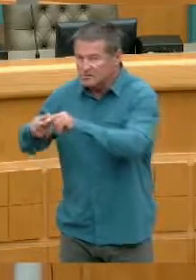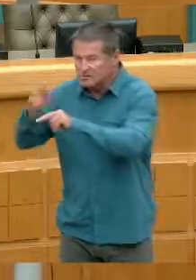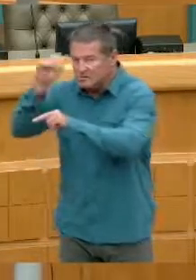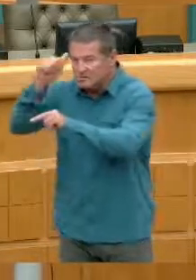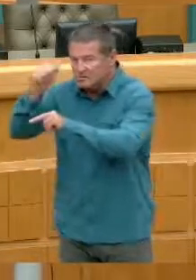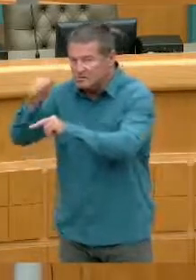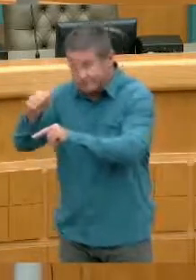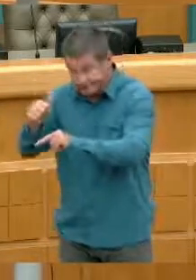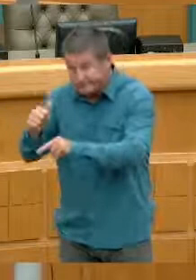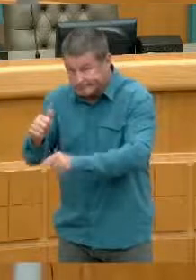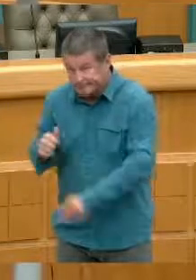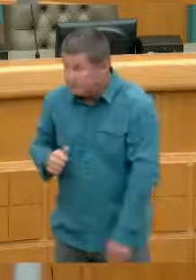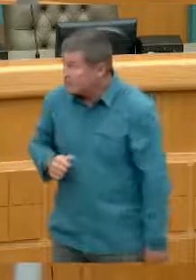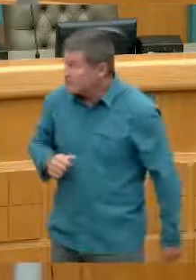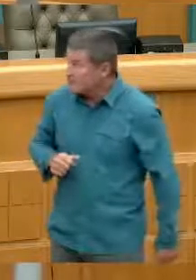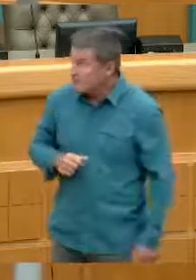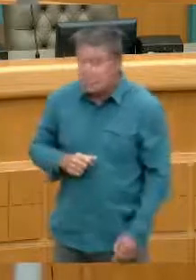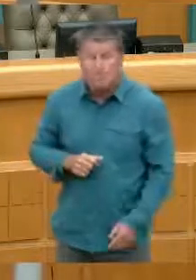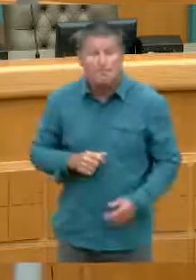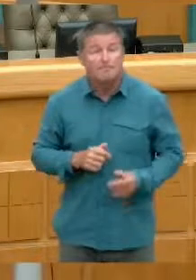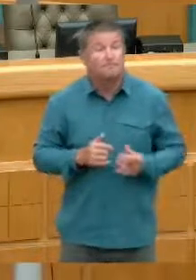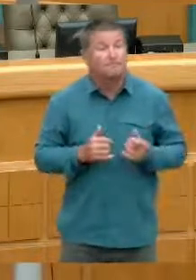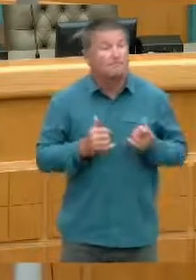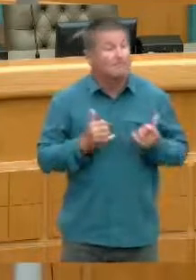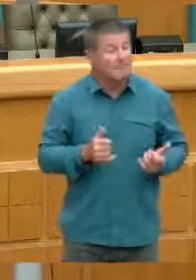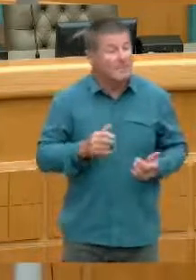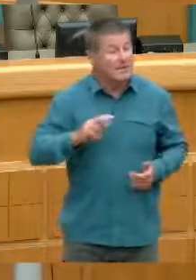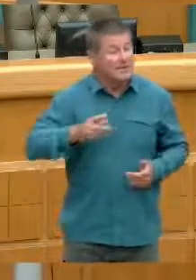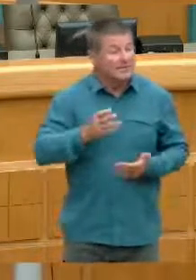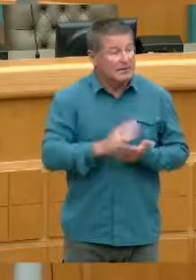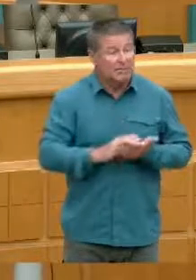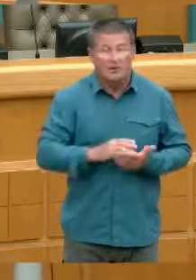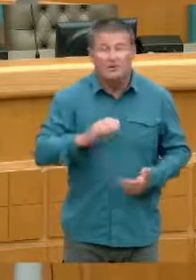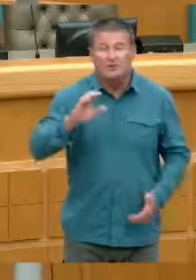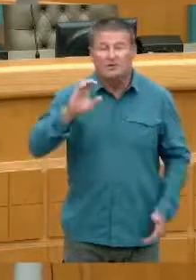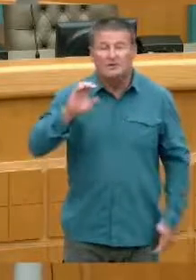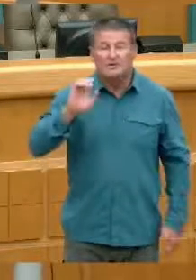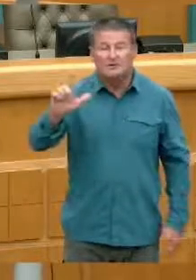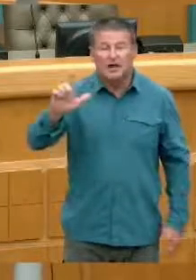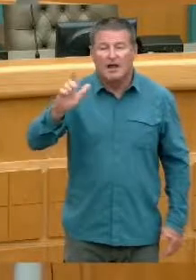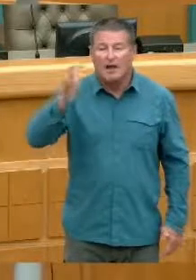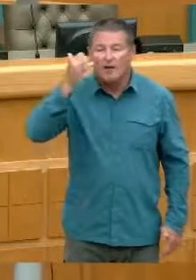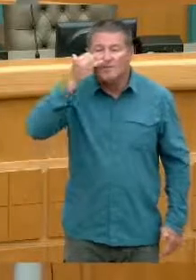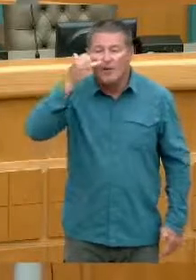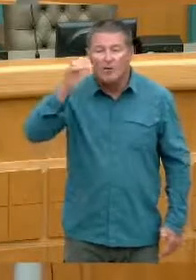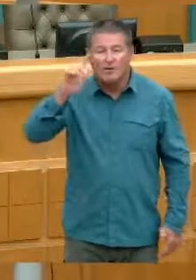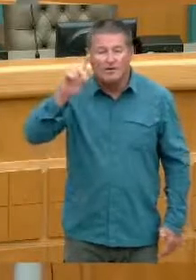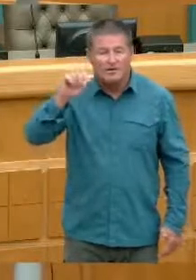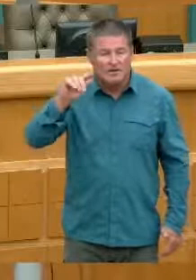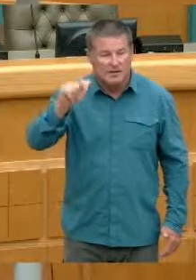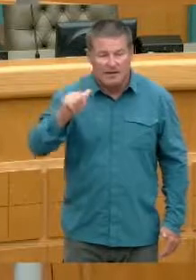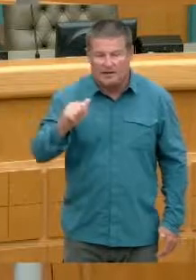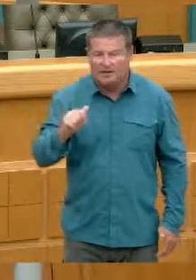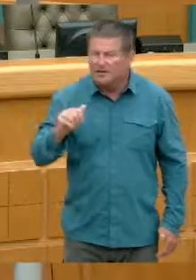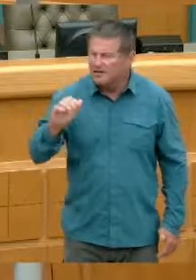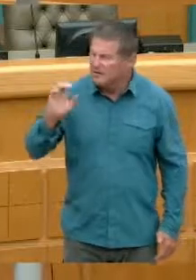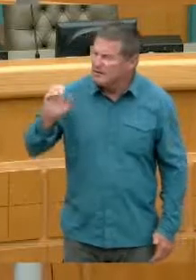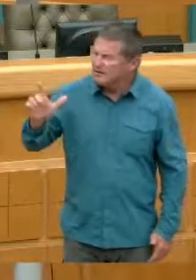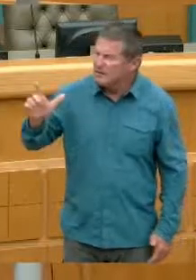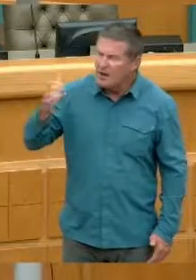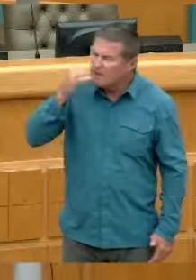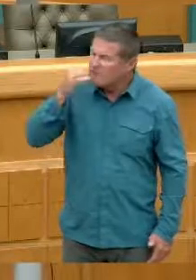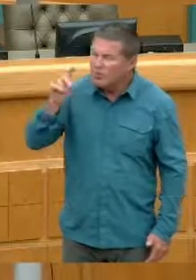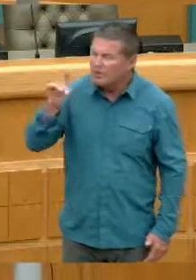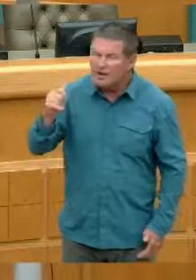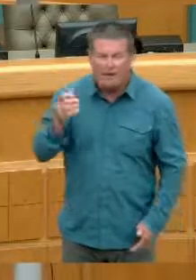The second phase of our presentation each week focuses on cell phone data. The reason why the cell phone data is important is because it allows